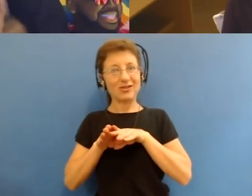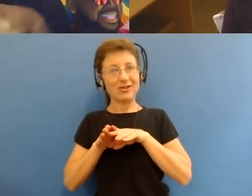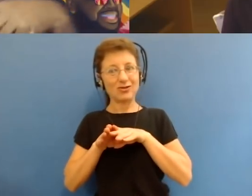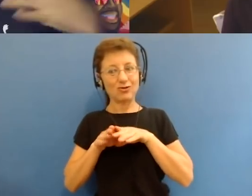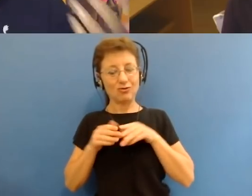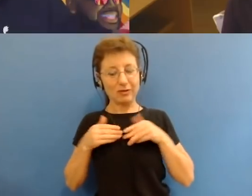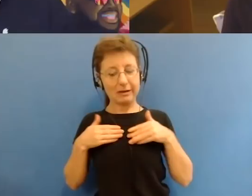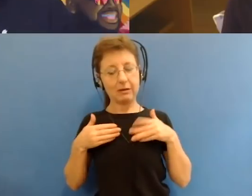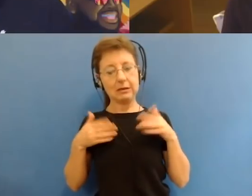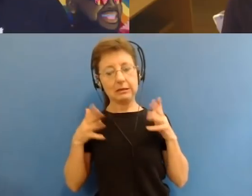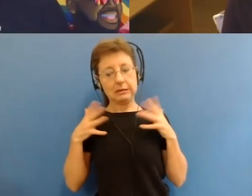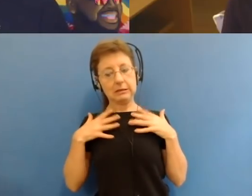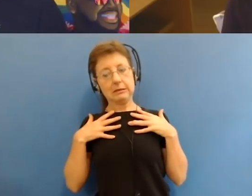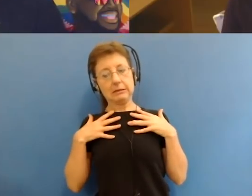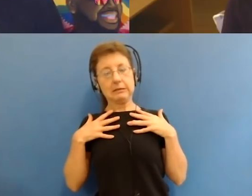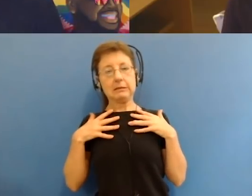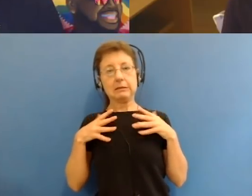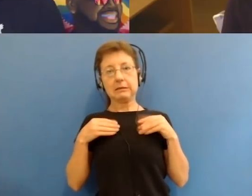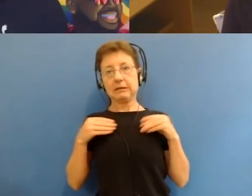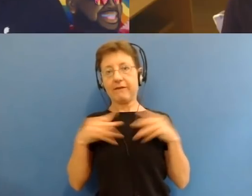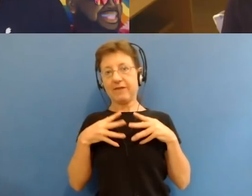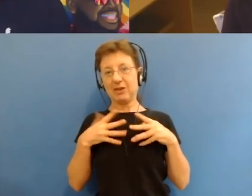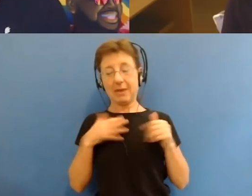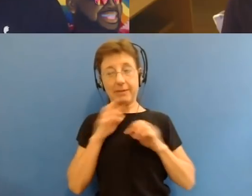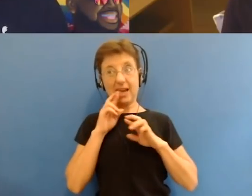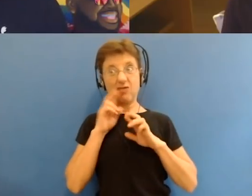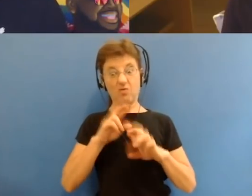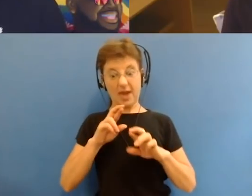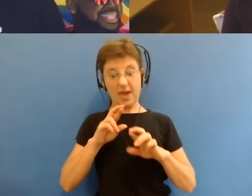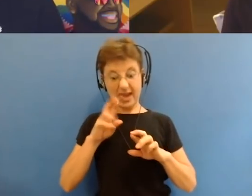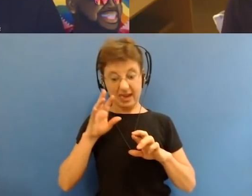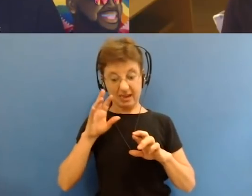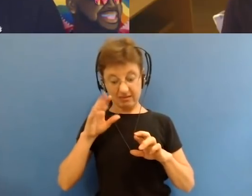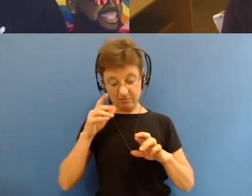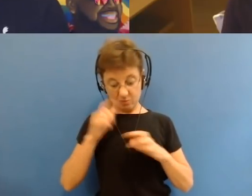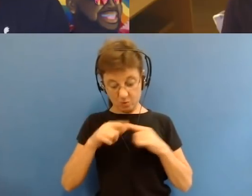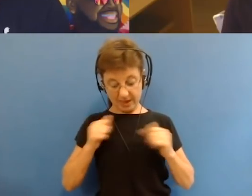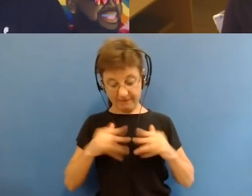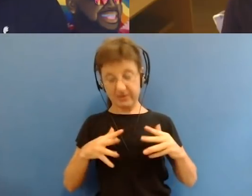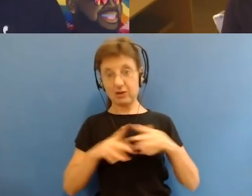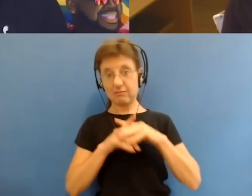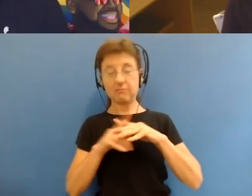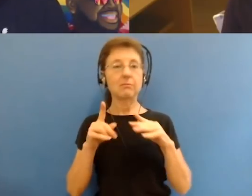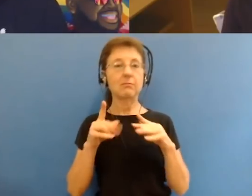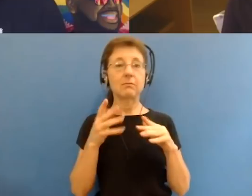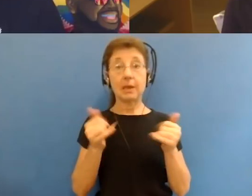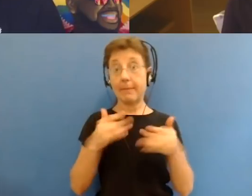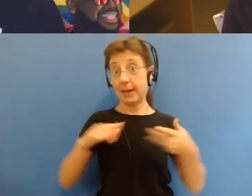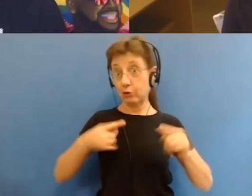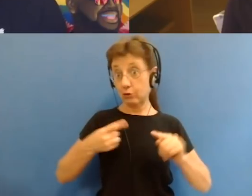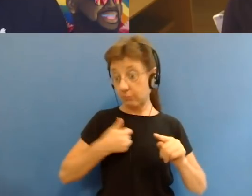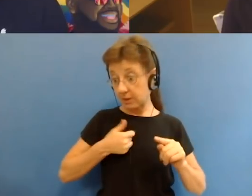I begin to react to the fear and maybe use something really harmful and hurtful for myself or for the person that I'm with.